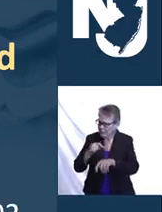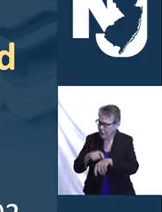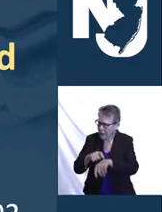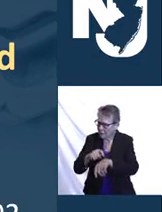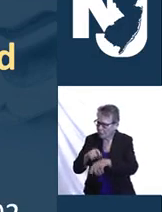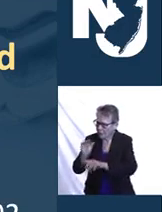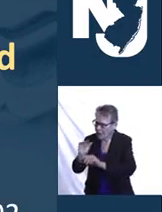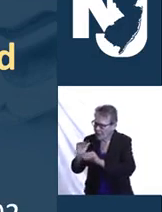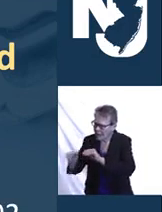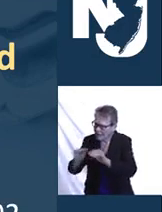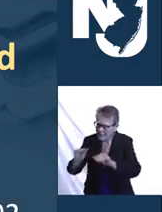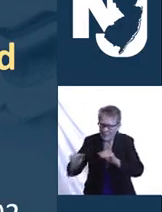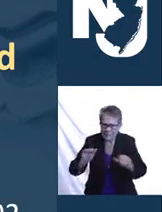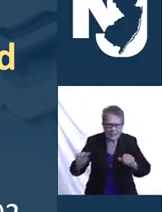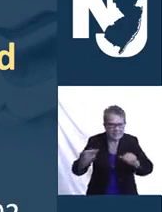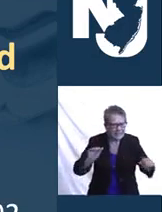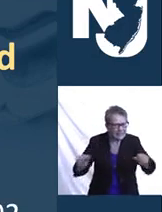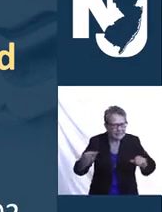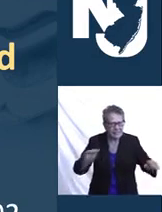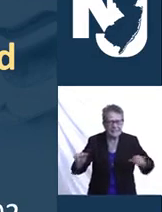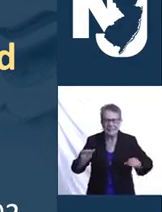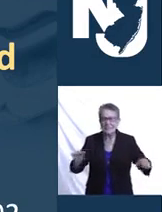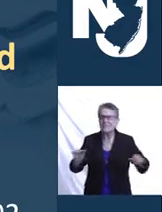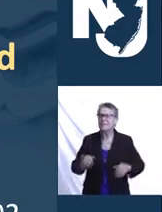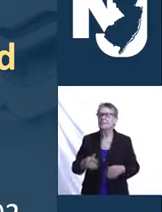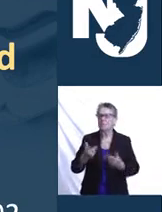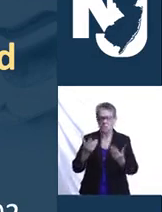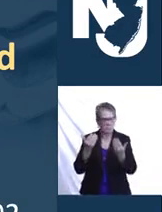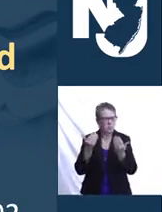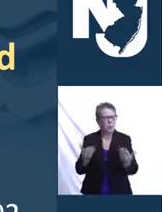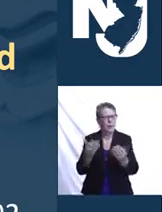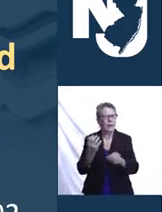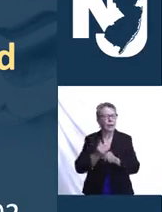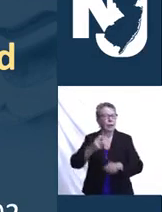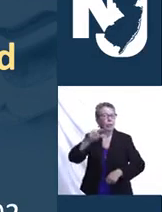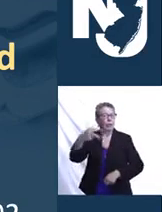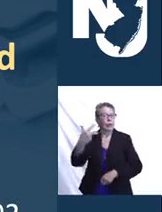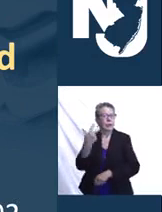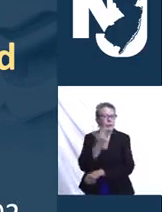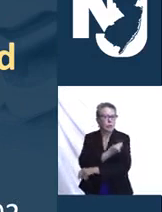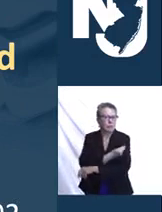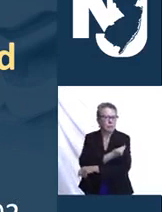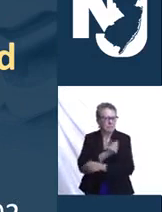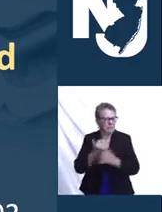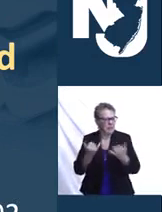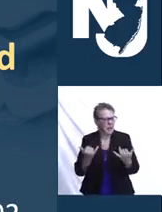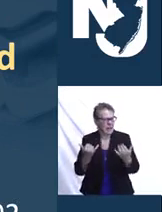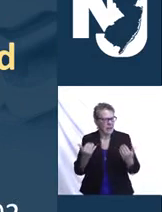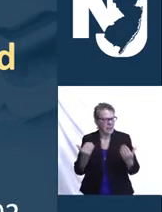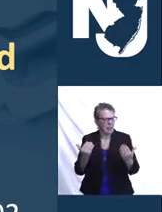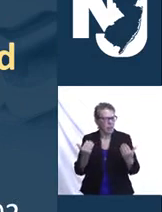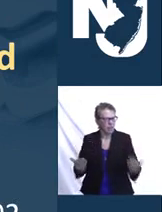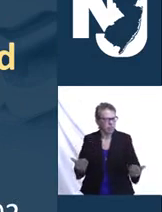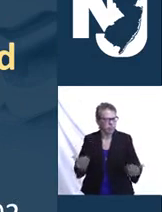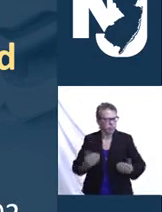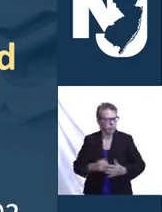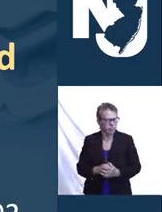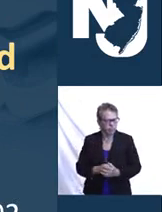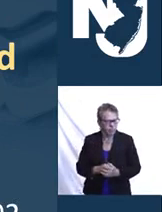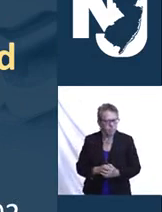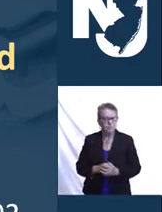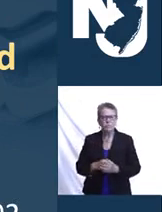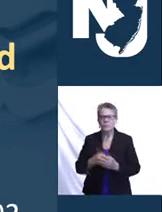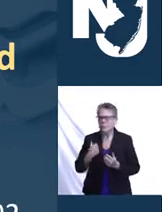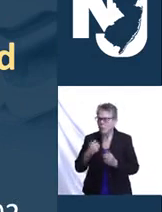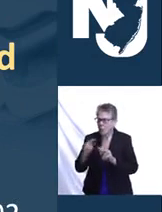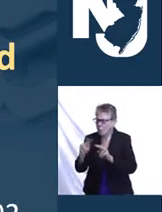shot. To be sure, the world's attention is focused on the Omicron variant that was identified by doctors in